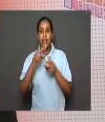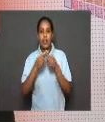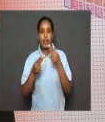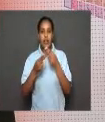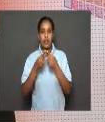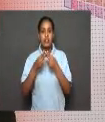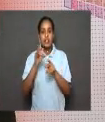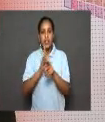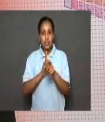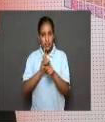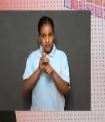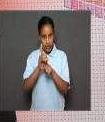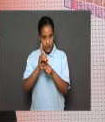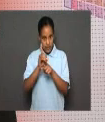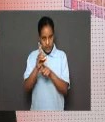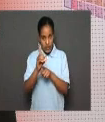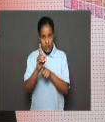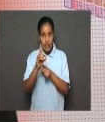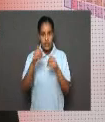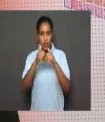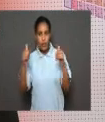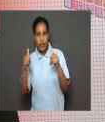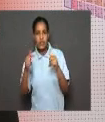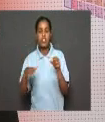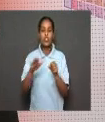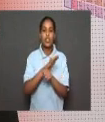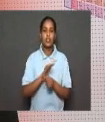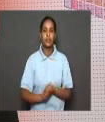by the distance that separates the charge.